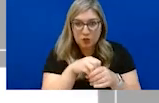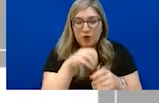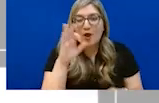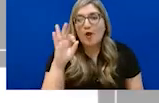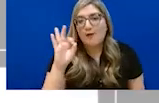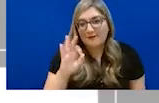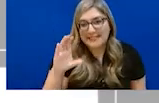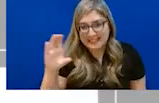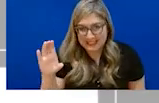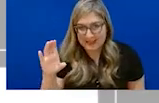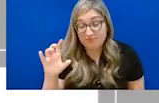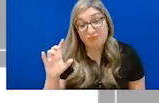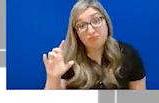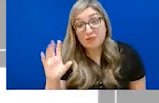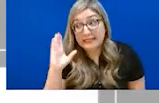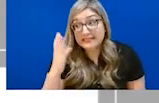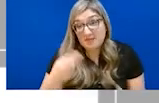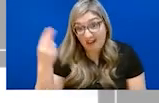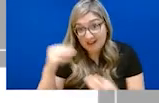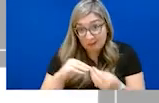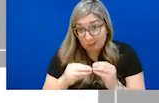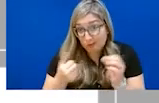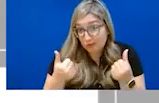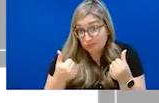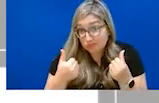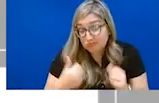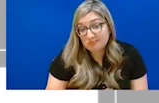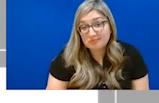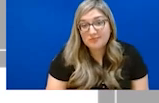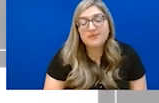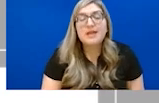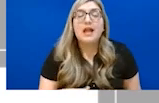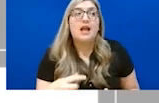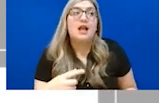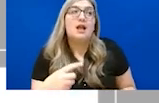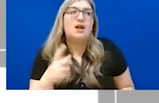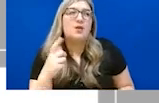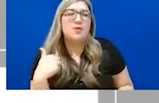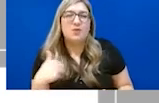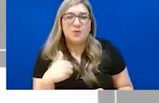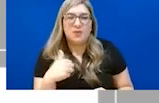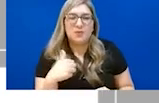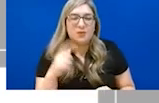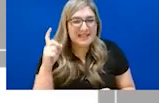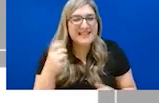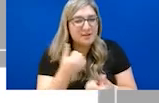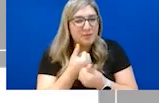web page and provide more information to students, but we are just so new into